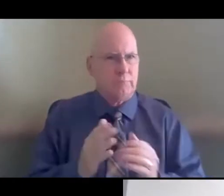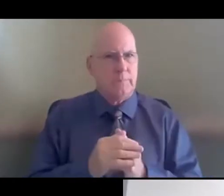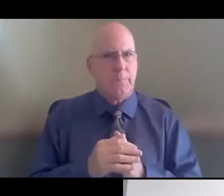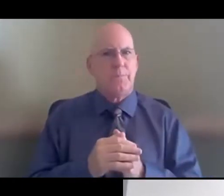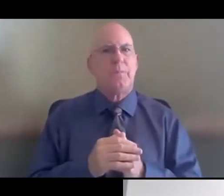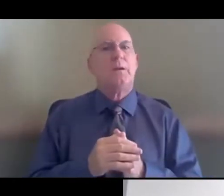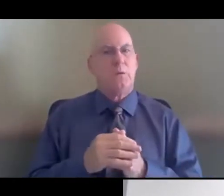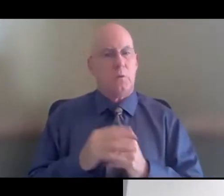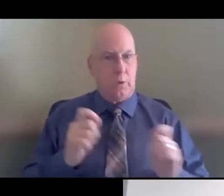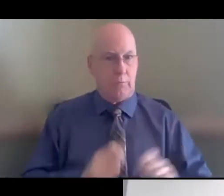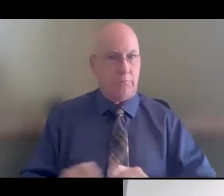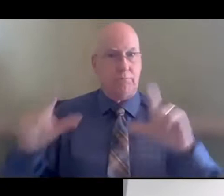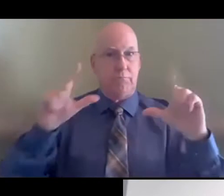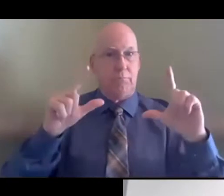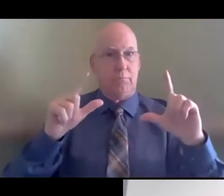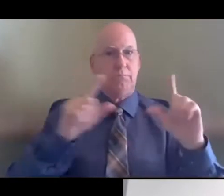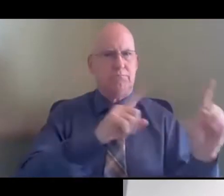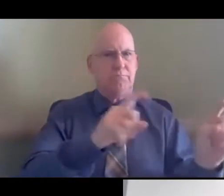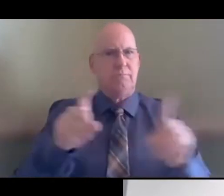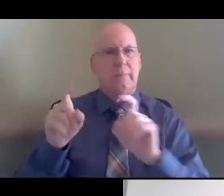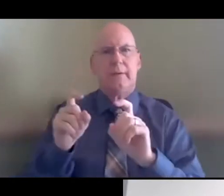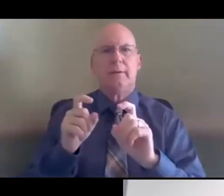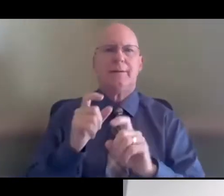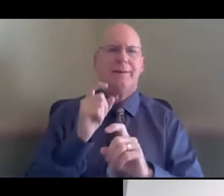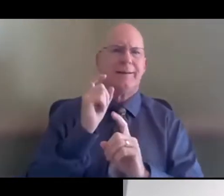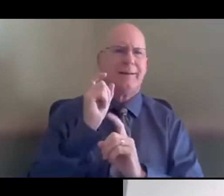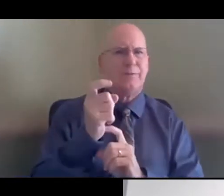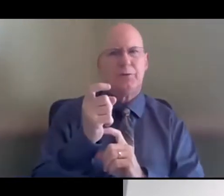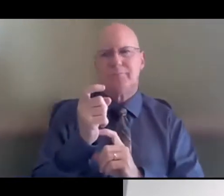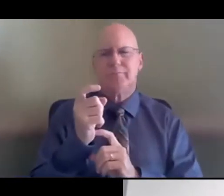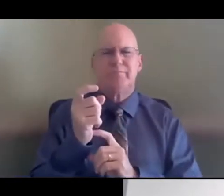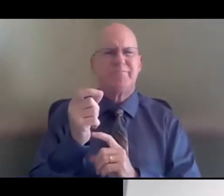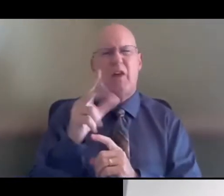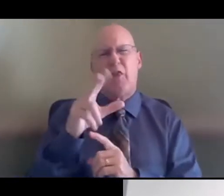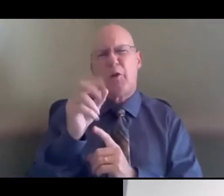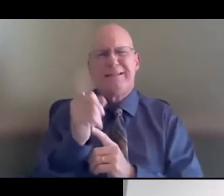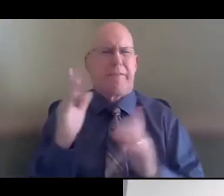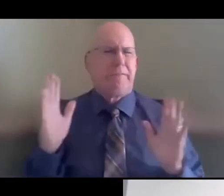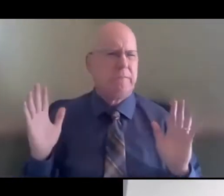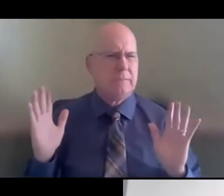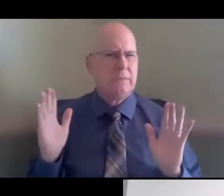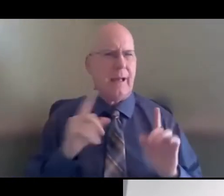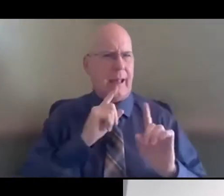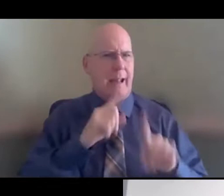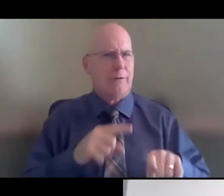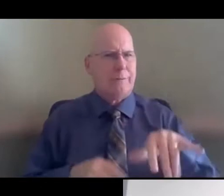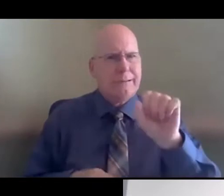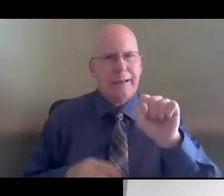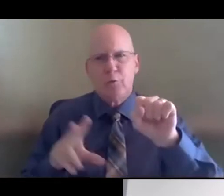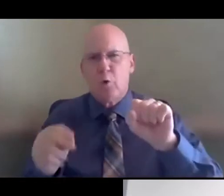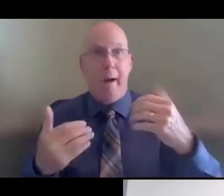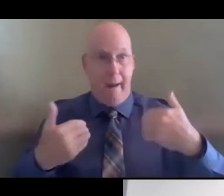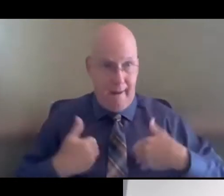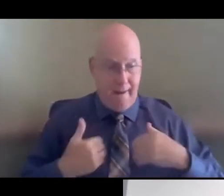this poll and give you about a couple of seconds, 30 seconds to answer that,